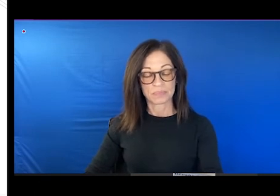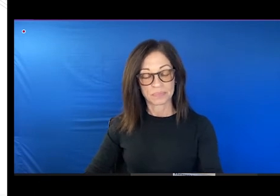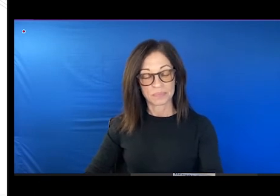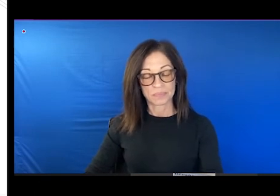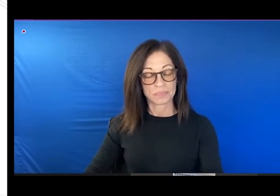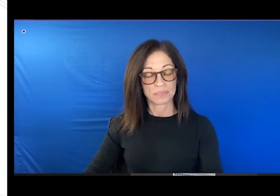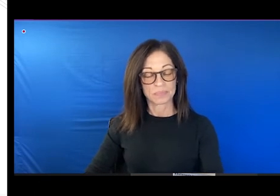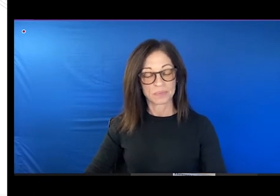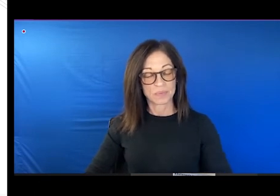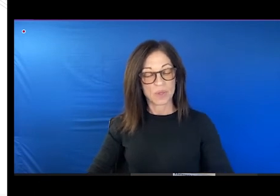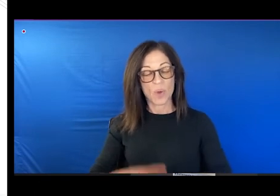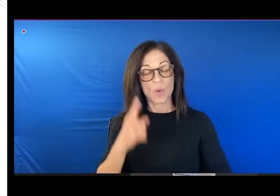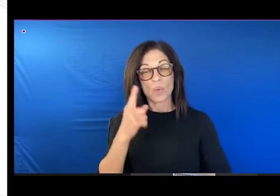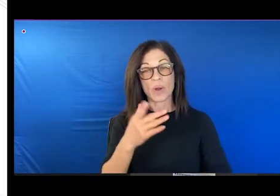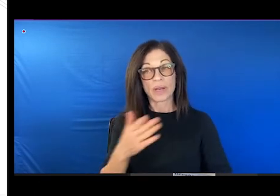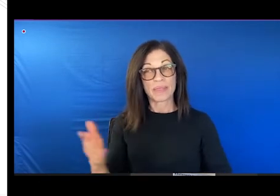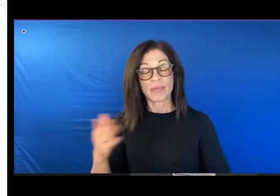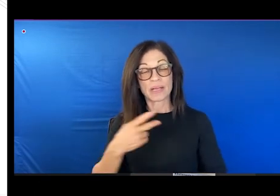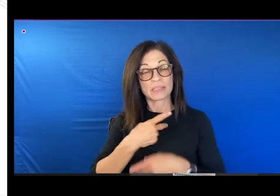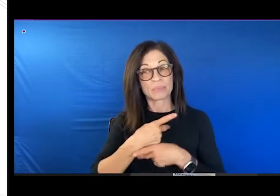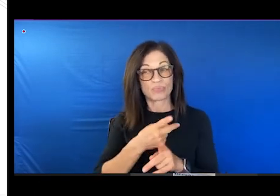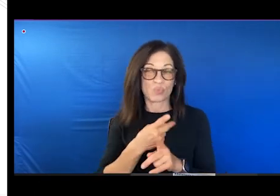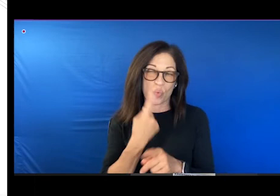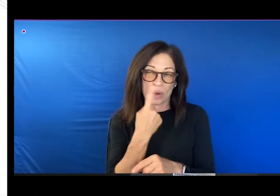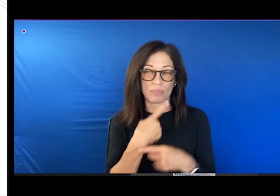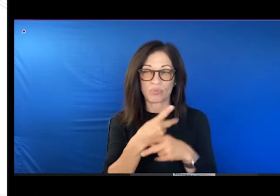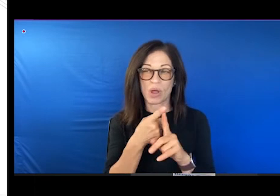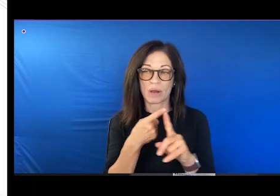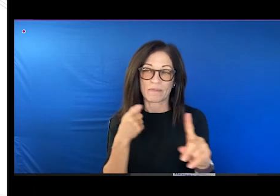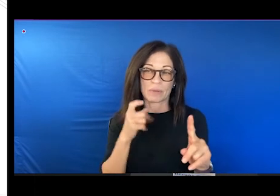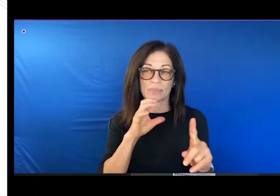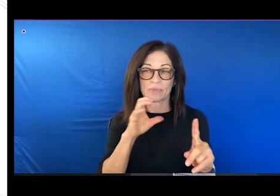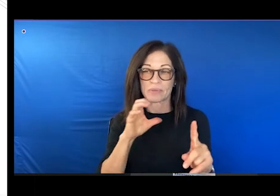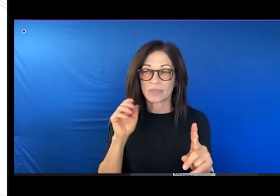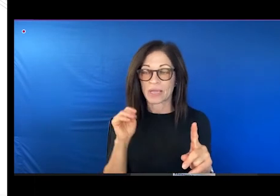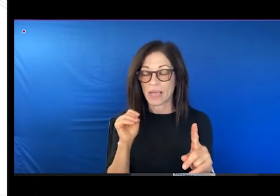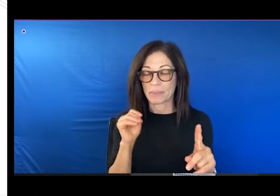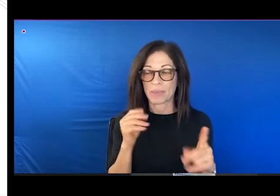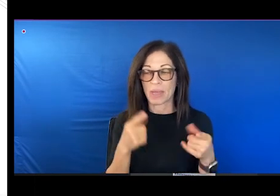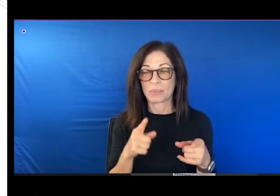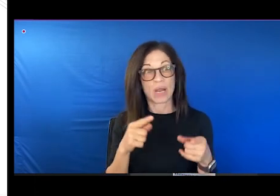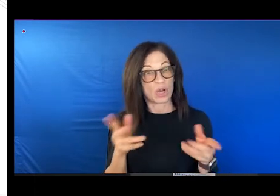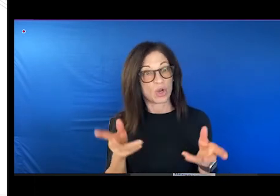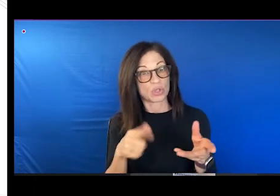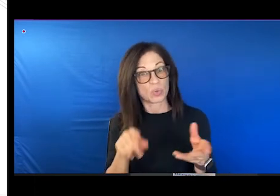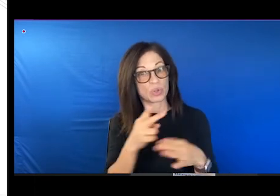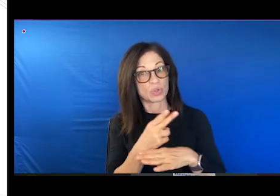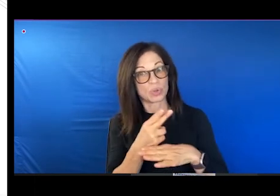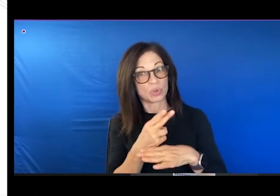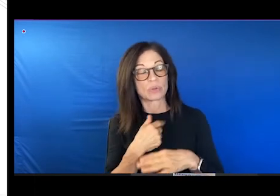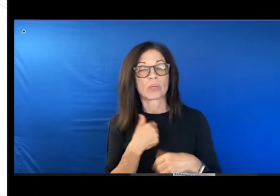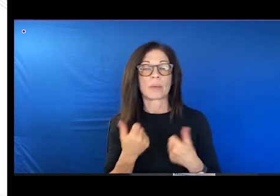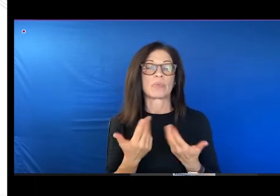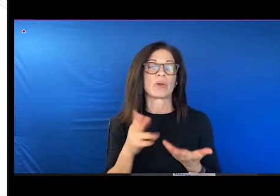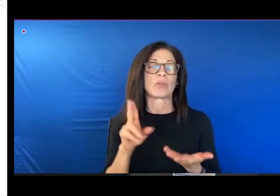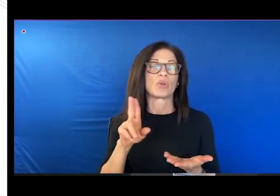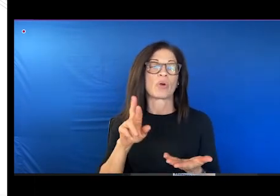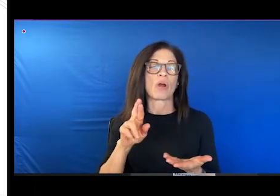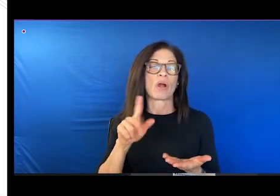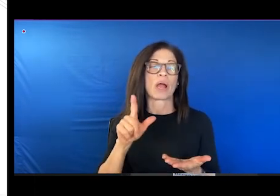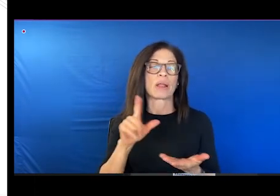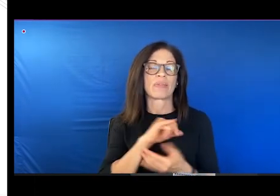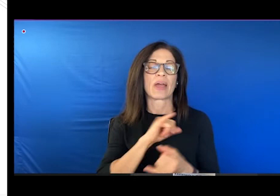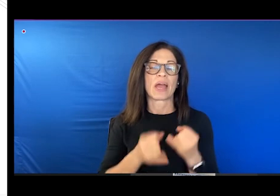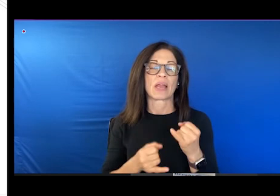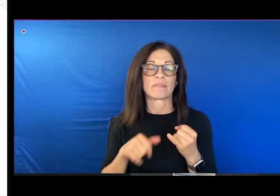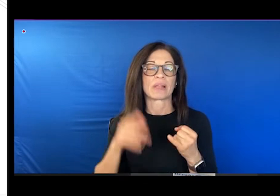So one of the things, the products that has come out of CCAM, which I encourage everyone to use, I